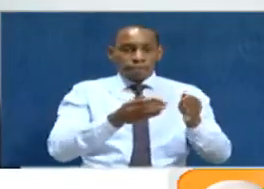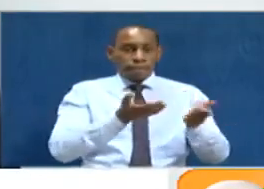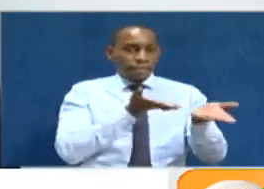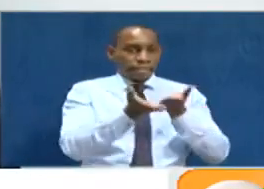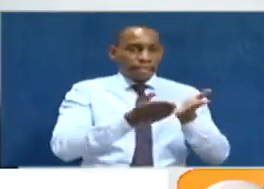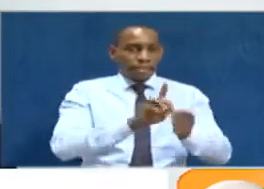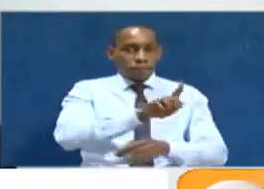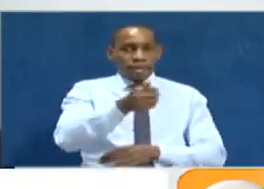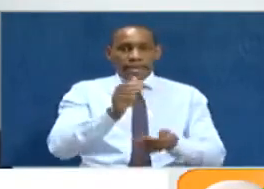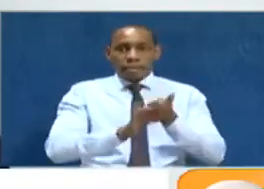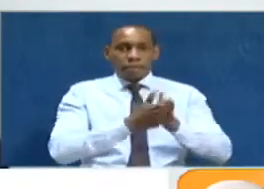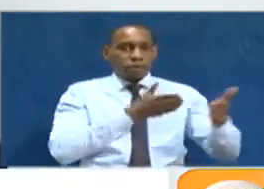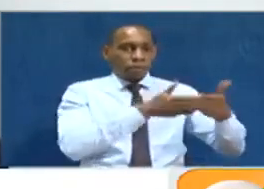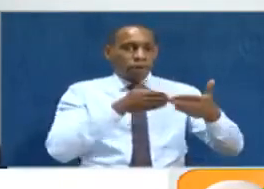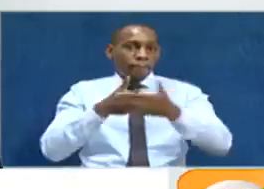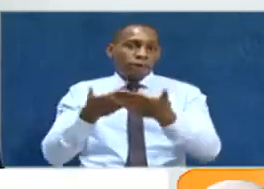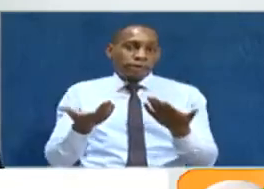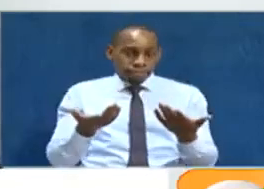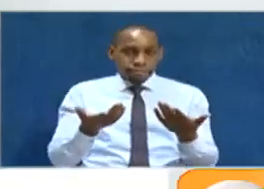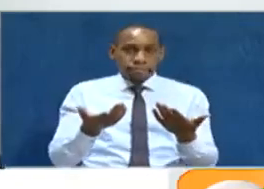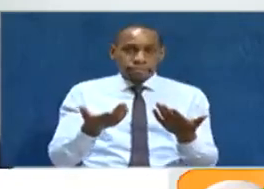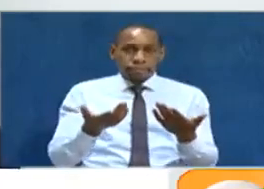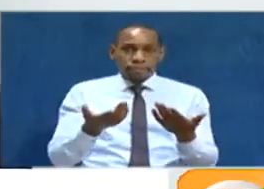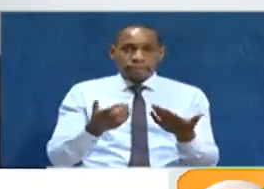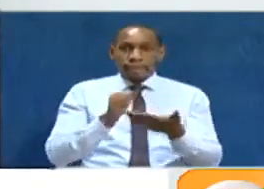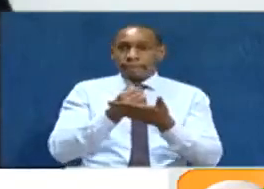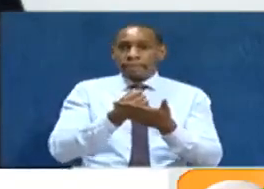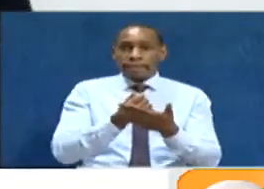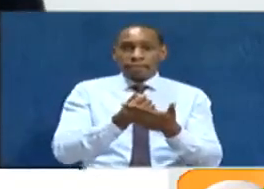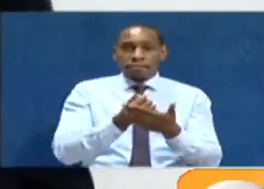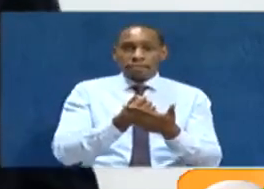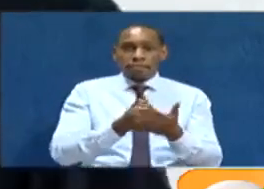without the limitation of stringent visa requirements.